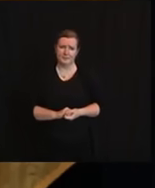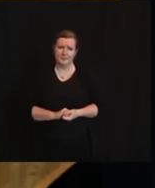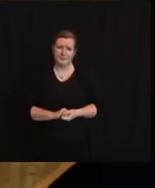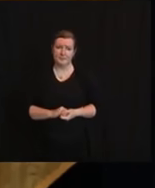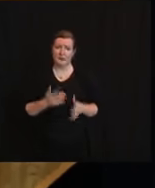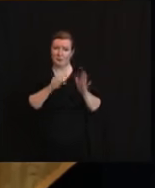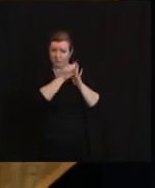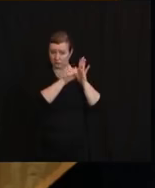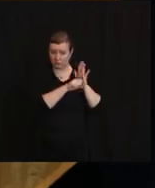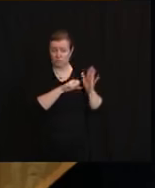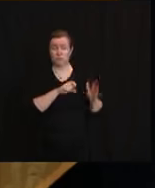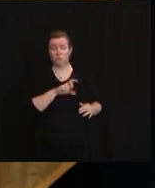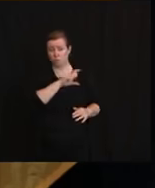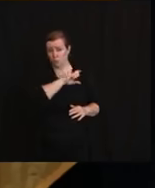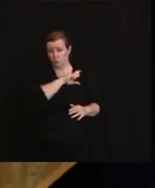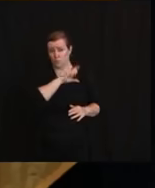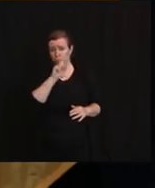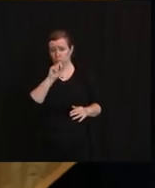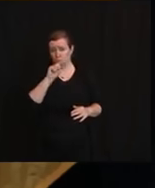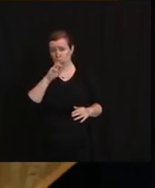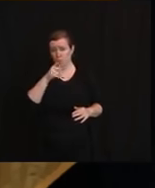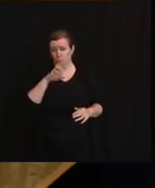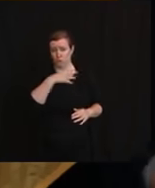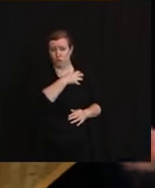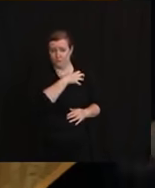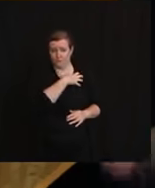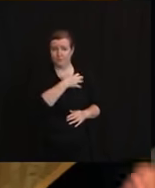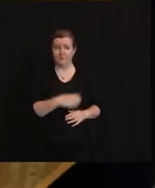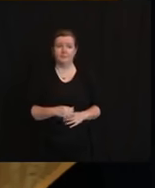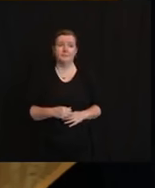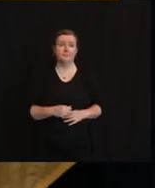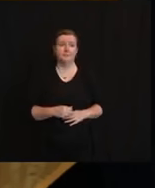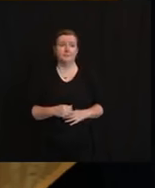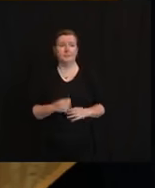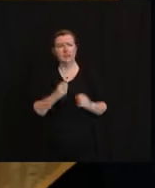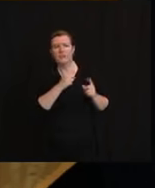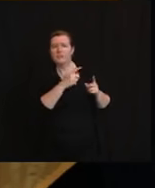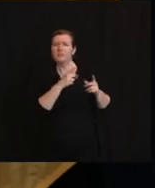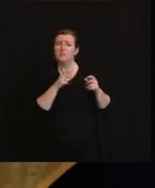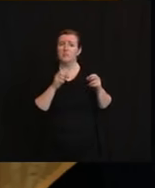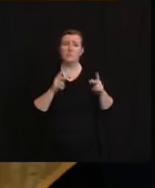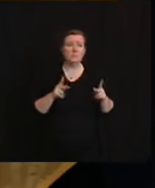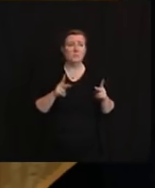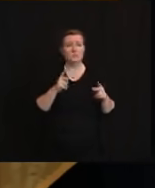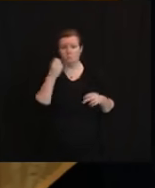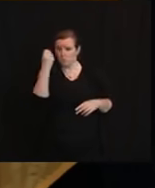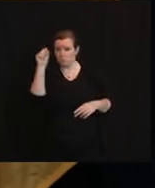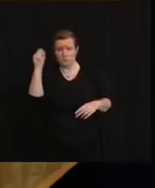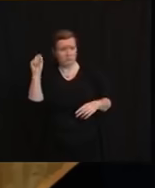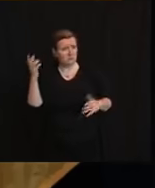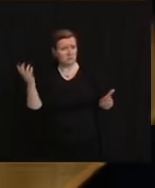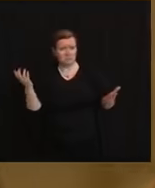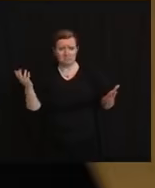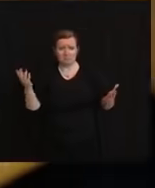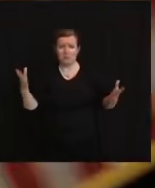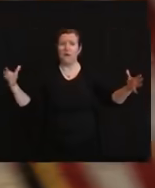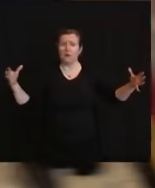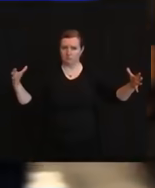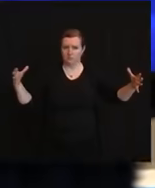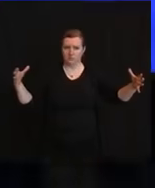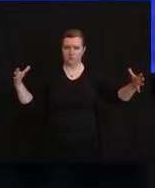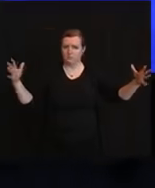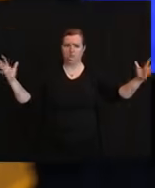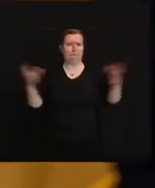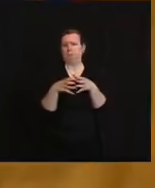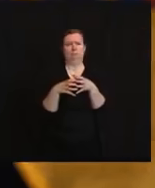opportunity to protest and assemble, but as long as they're doing it with social distancing in mind. Again, I repeat, we